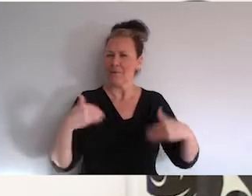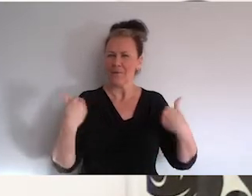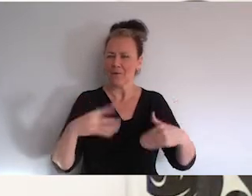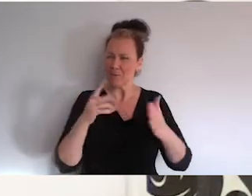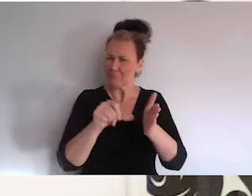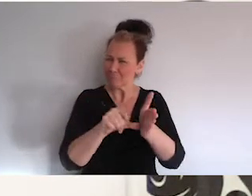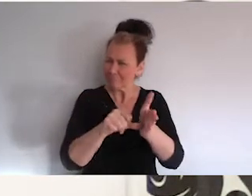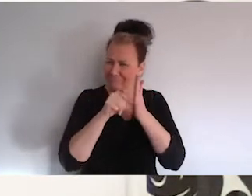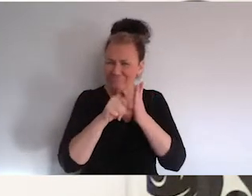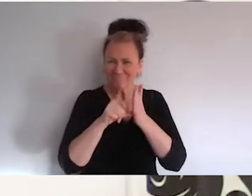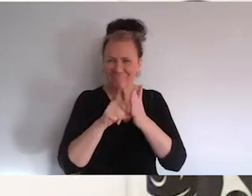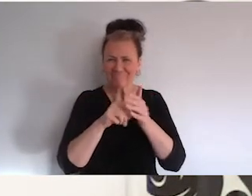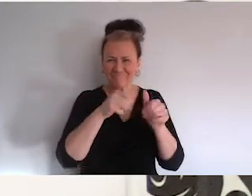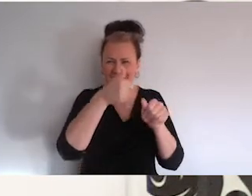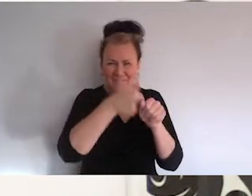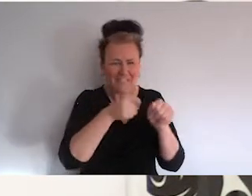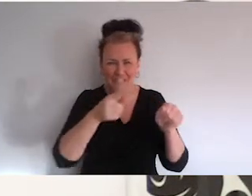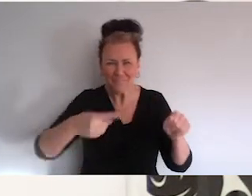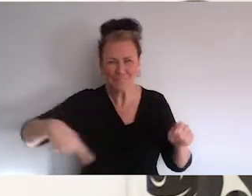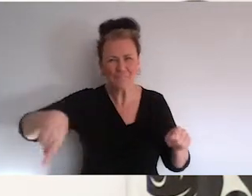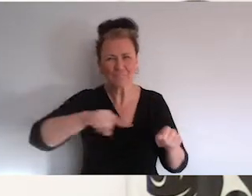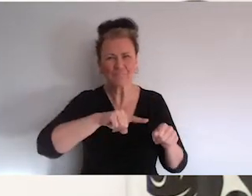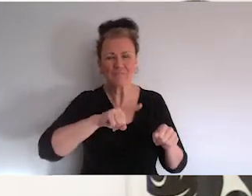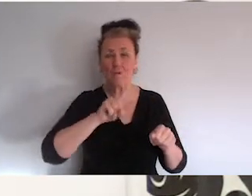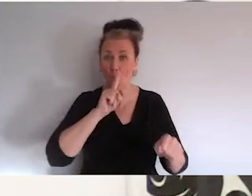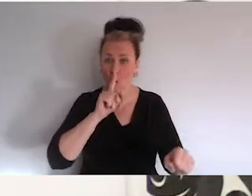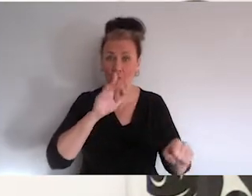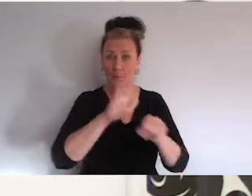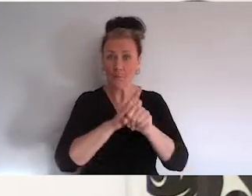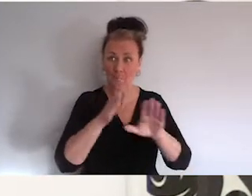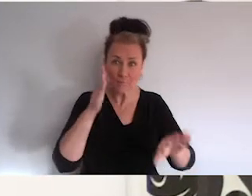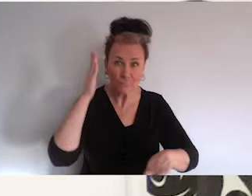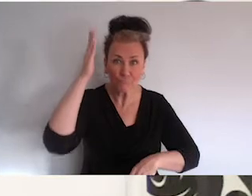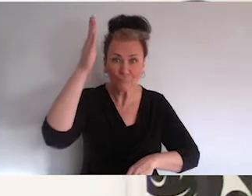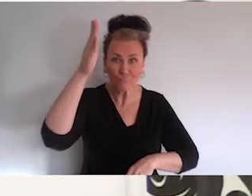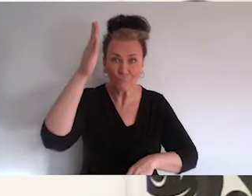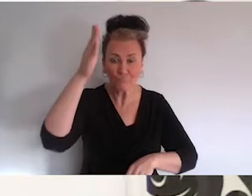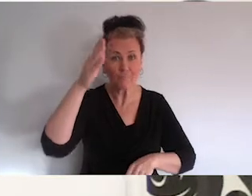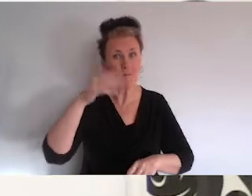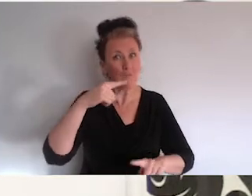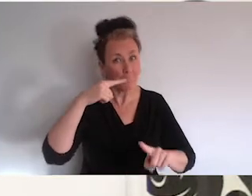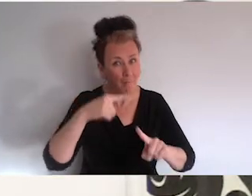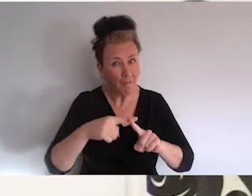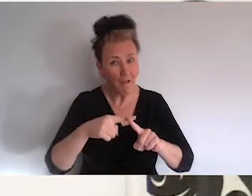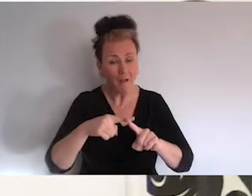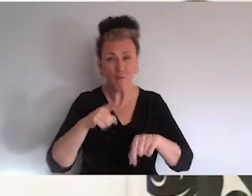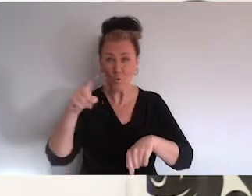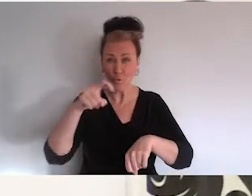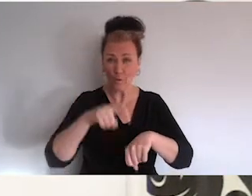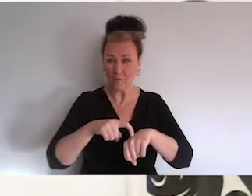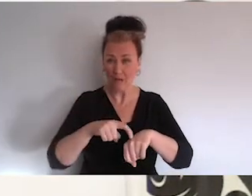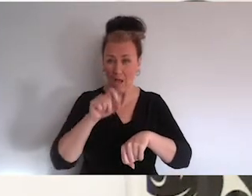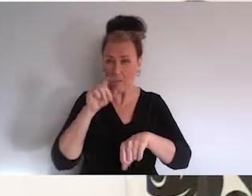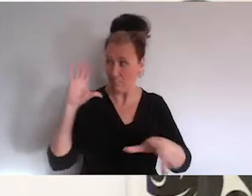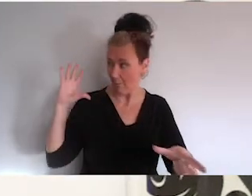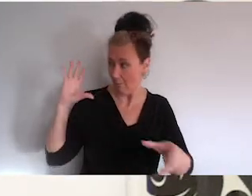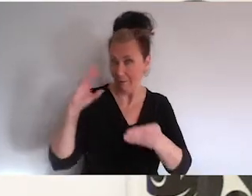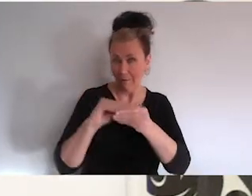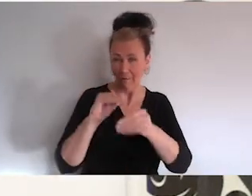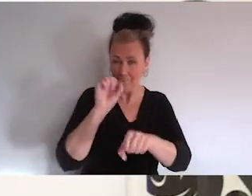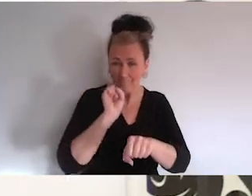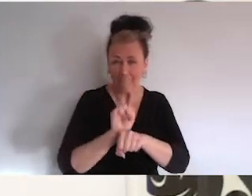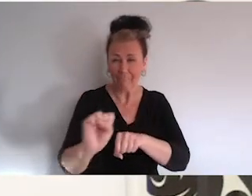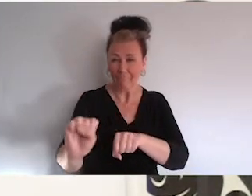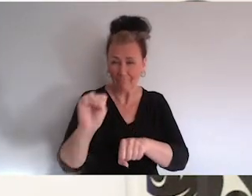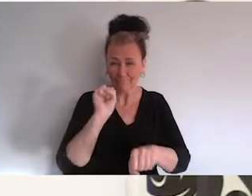I can't be more impressed by what you have committed to do, the time and labor necessary